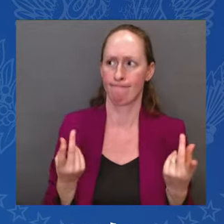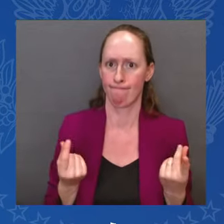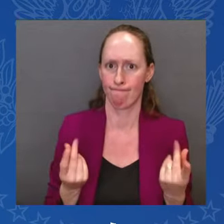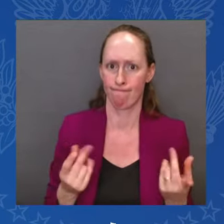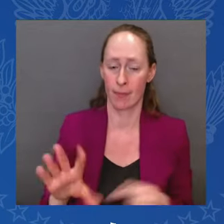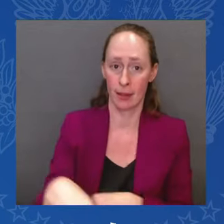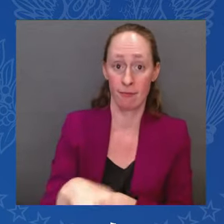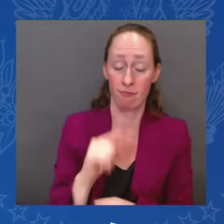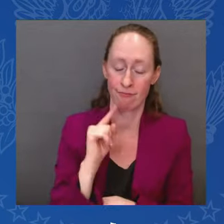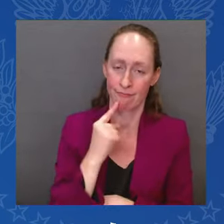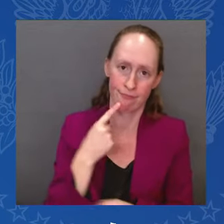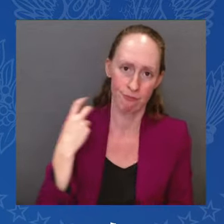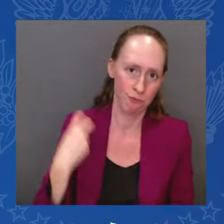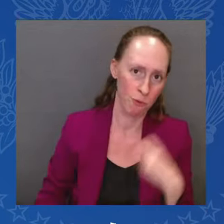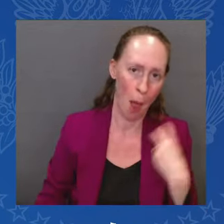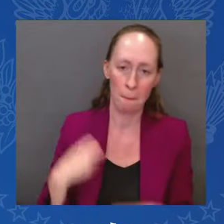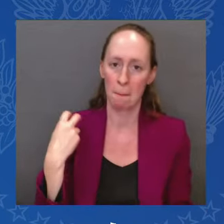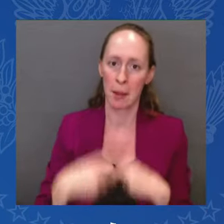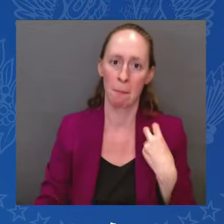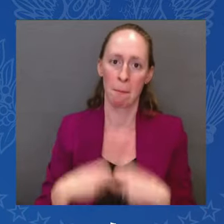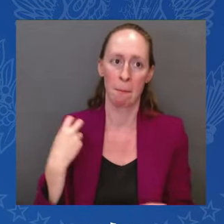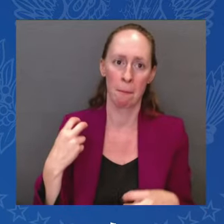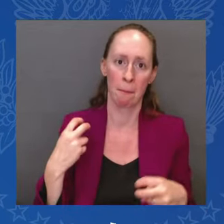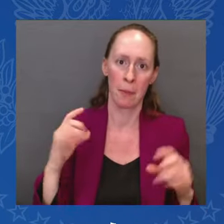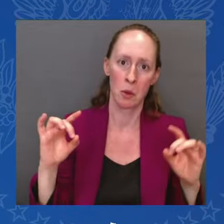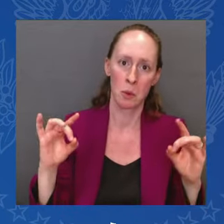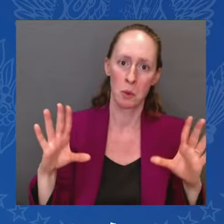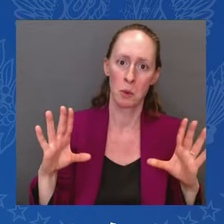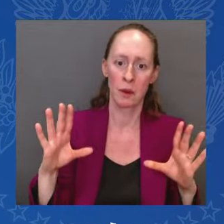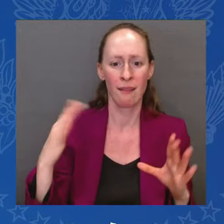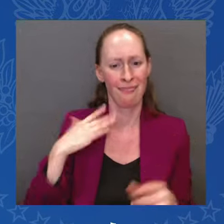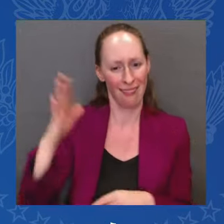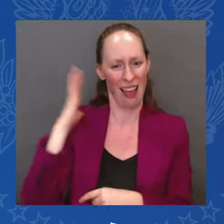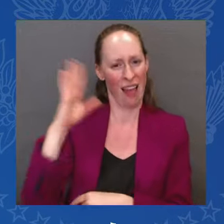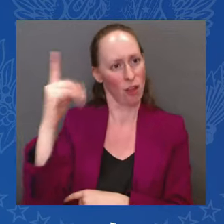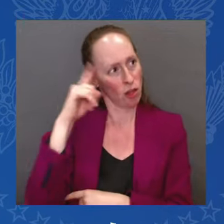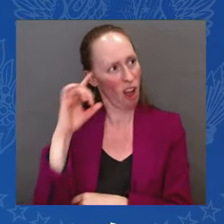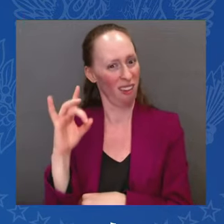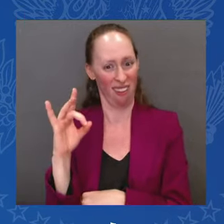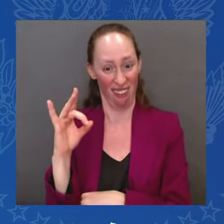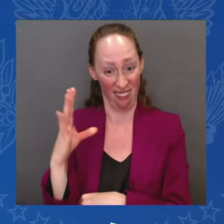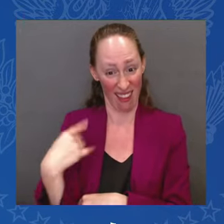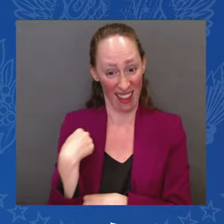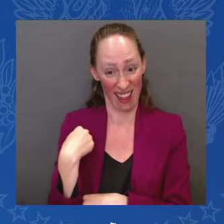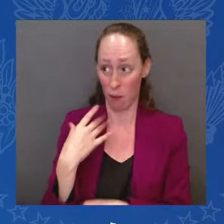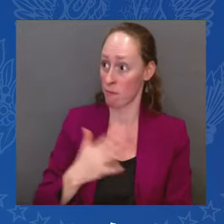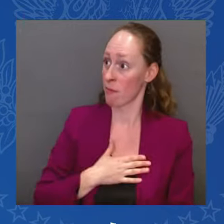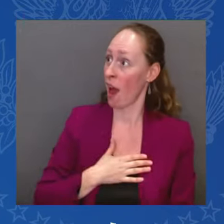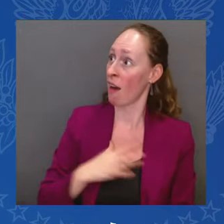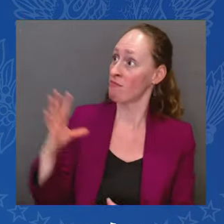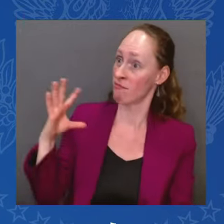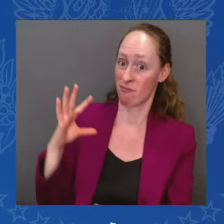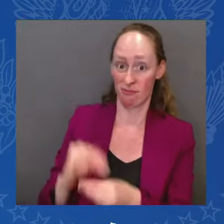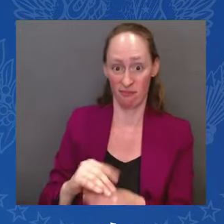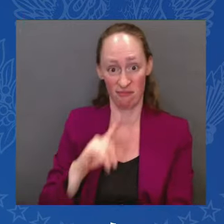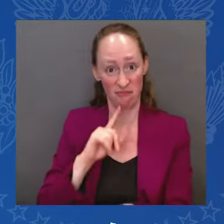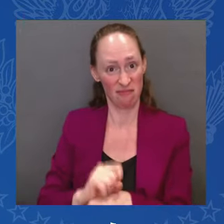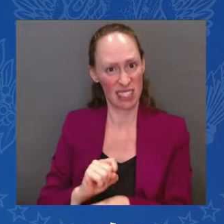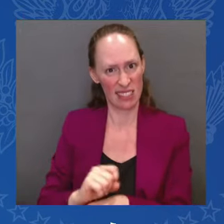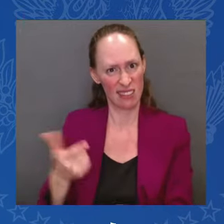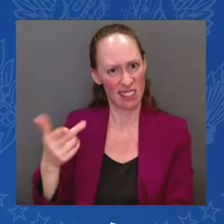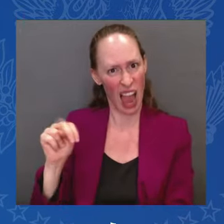Today, guns — I never thought I'd even remotely say this in my whole career. Guns are the number one